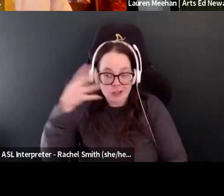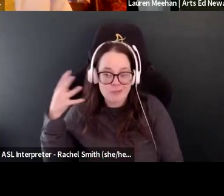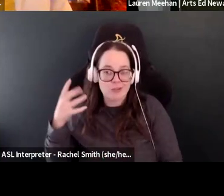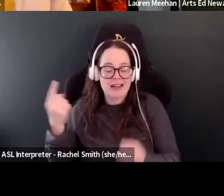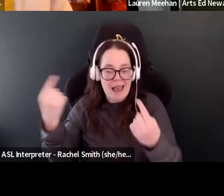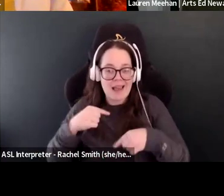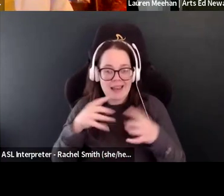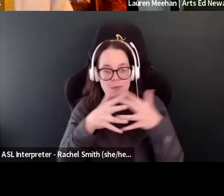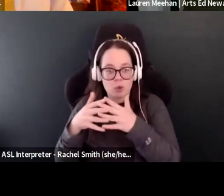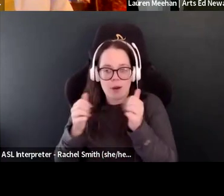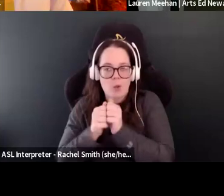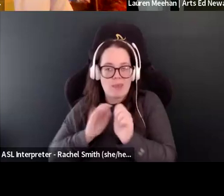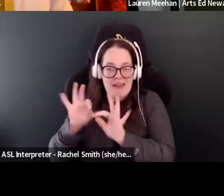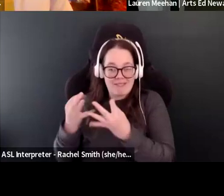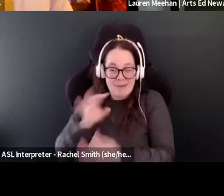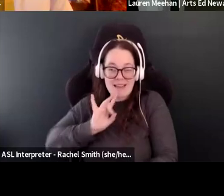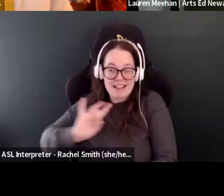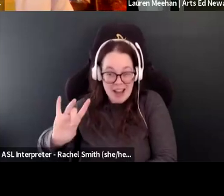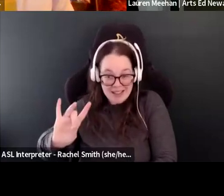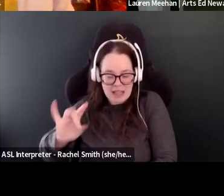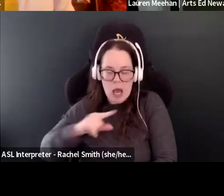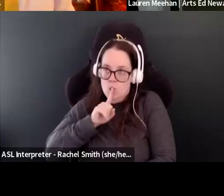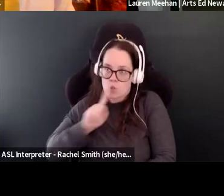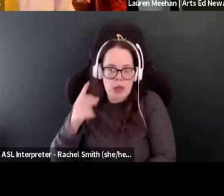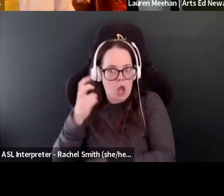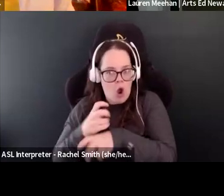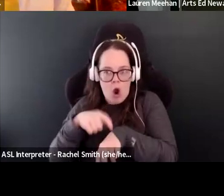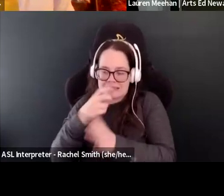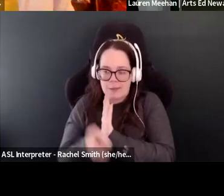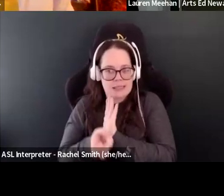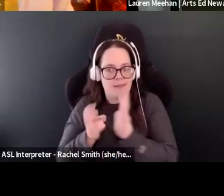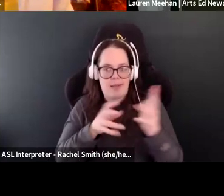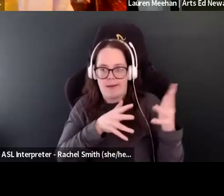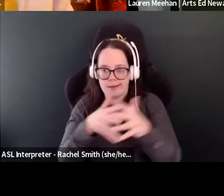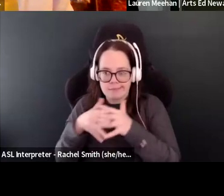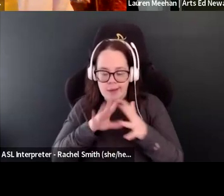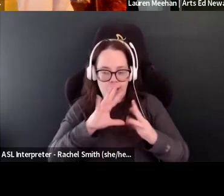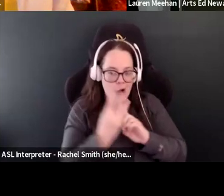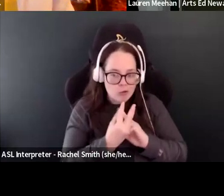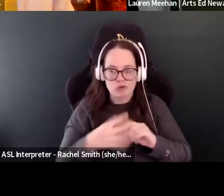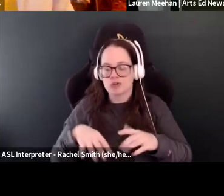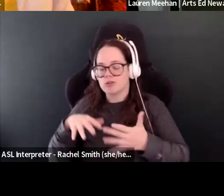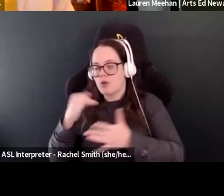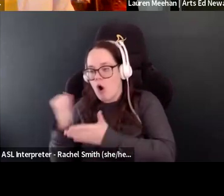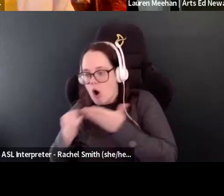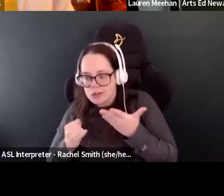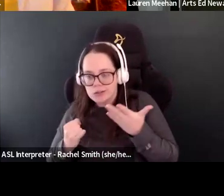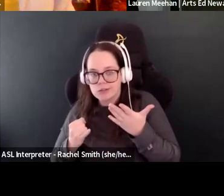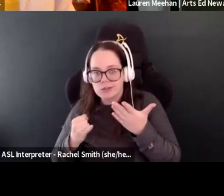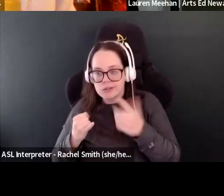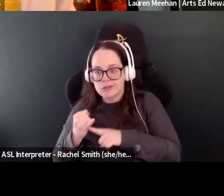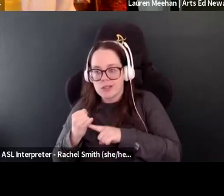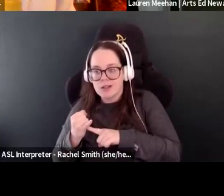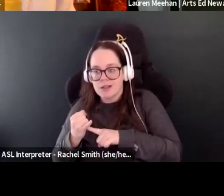at the age of 8 and had a really hard time assimilating to American culture, and the arts was the